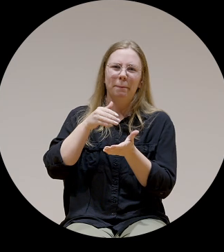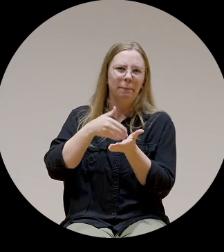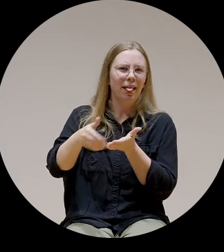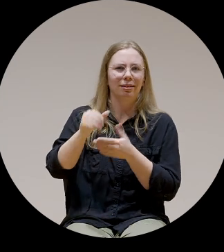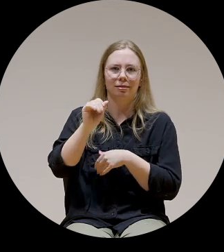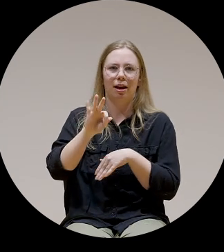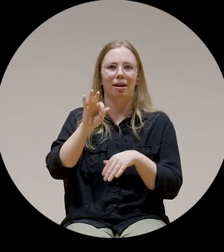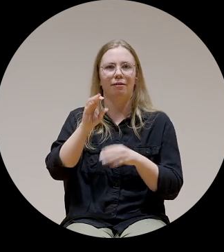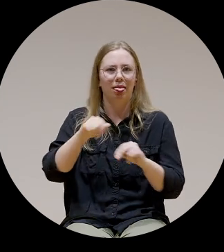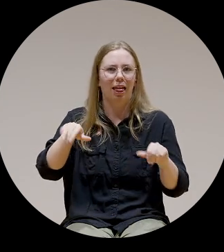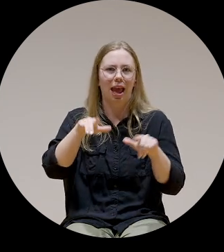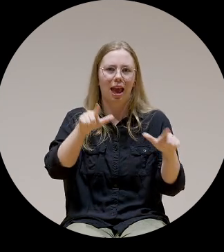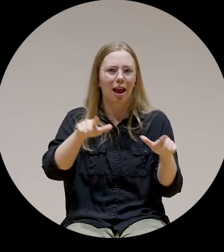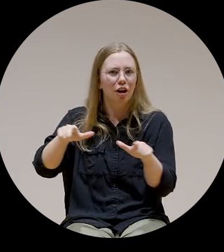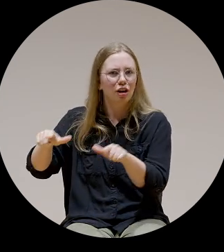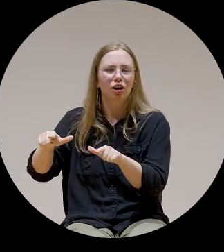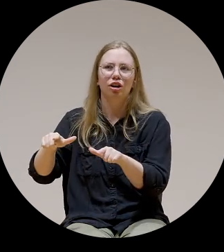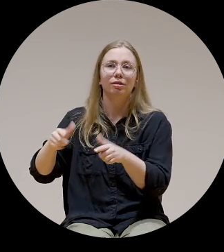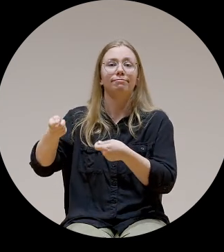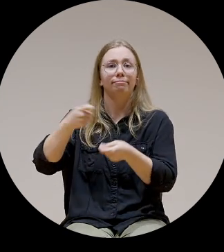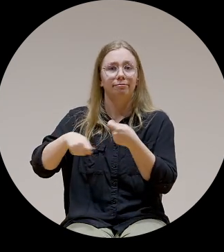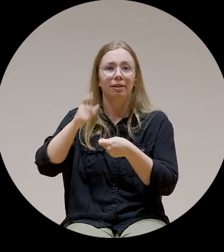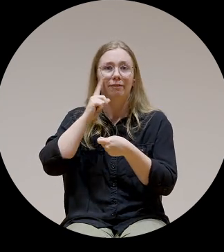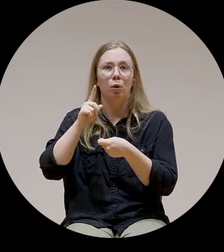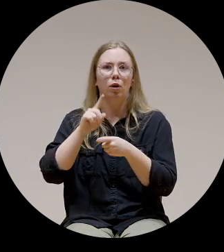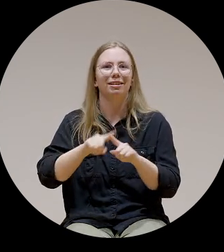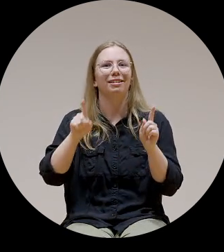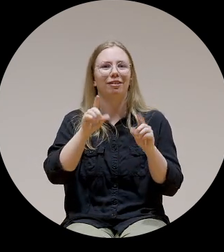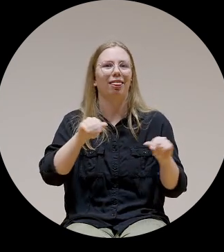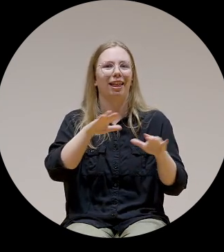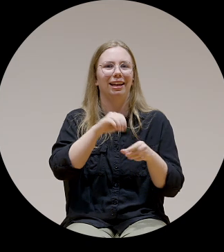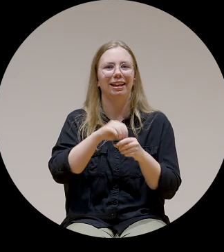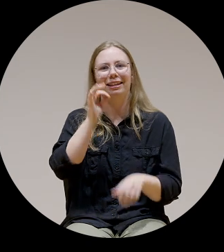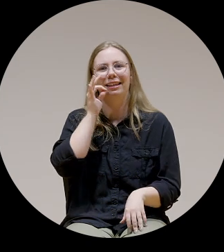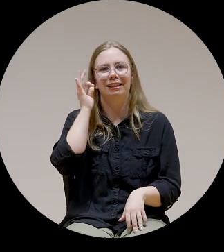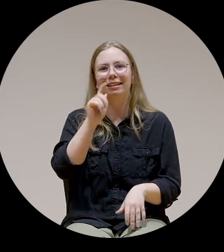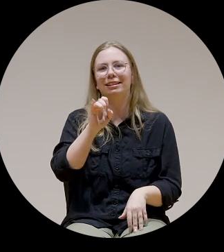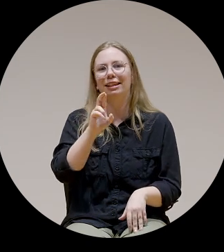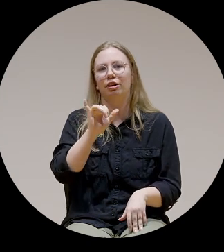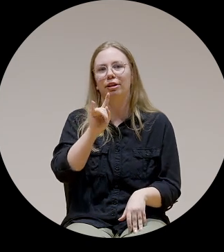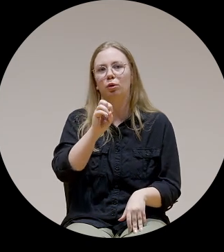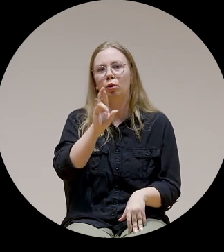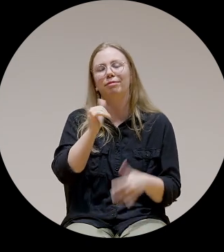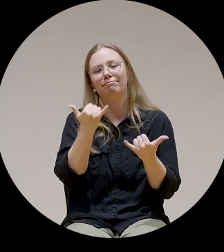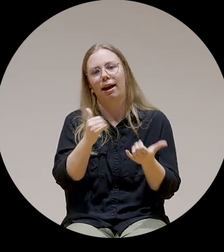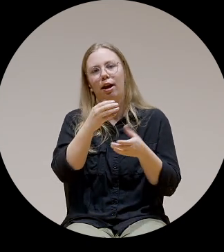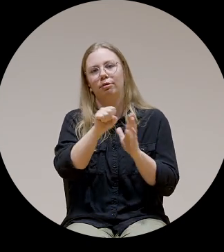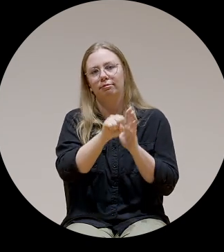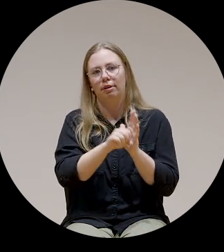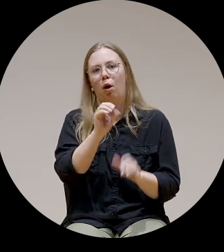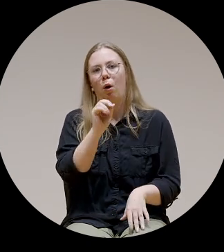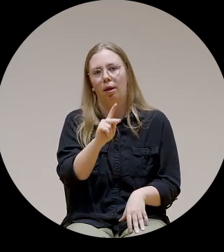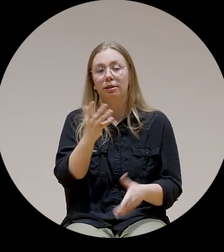homeland in exchange for land in what was then Indian Territory and is now Oklahoma. And so